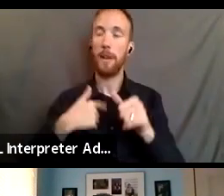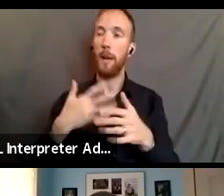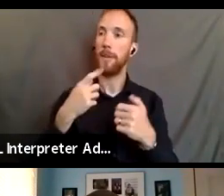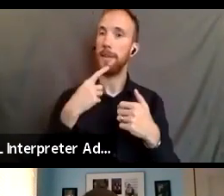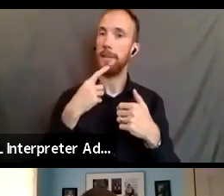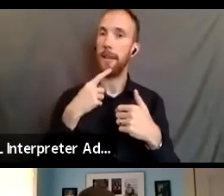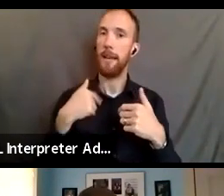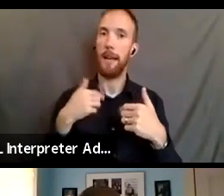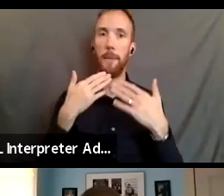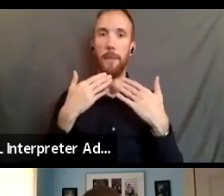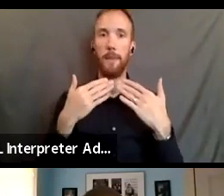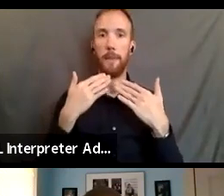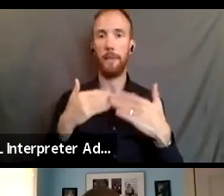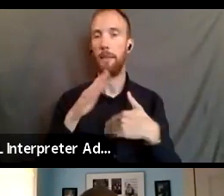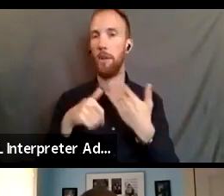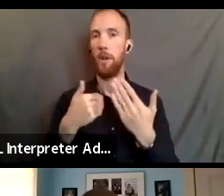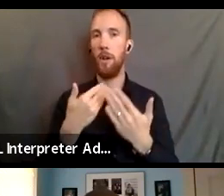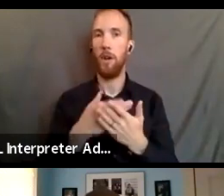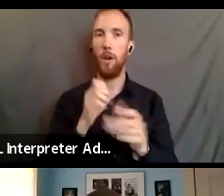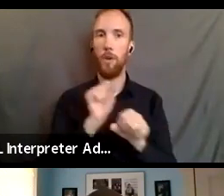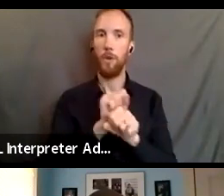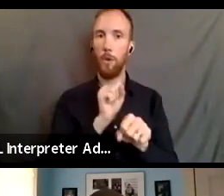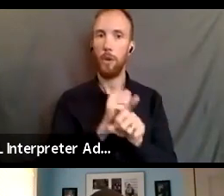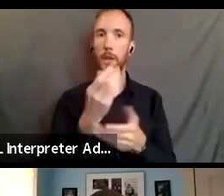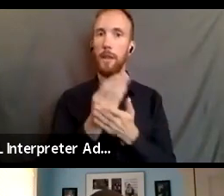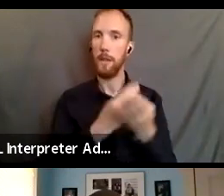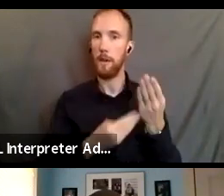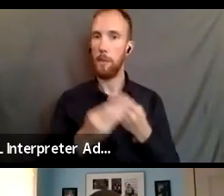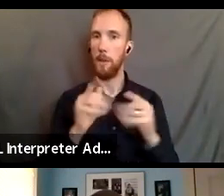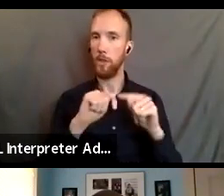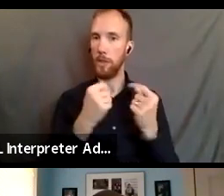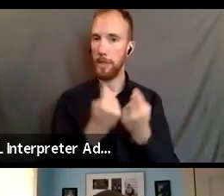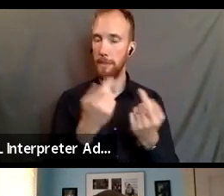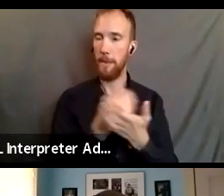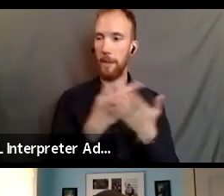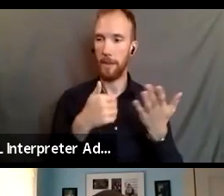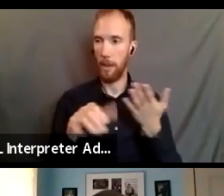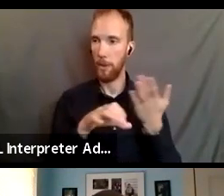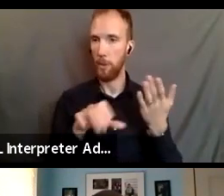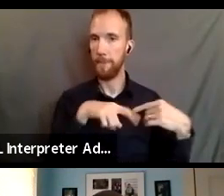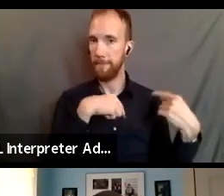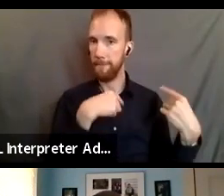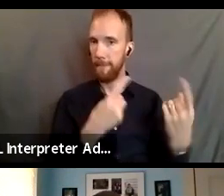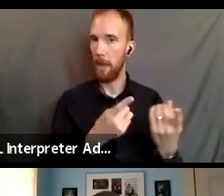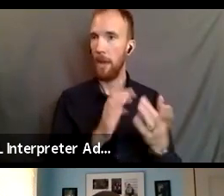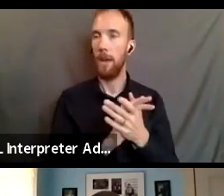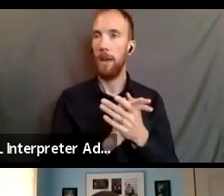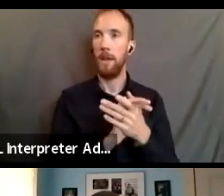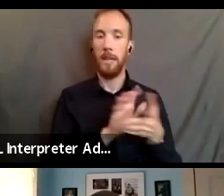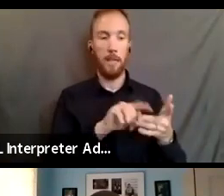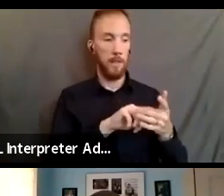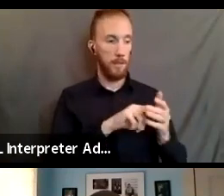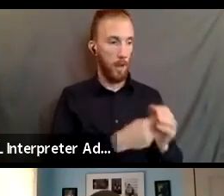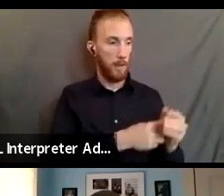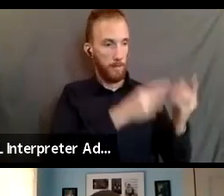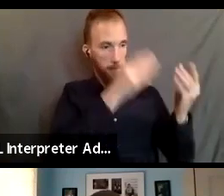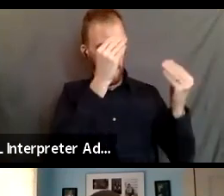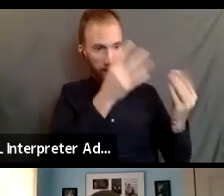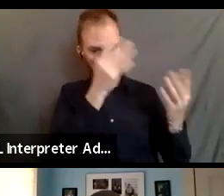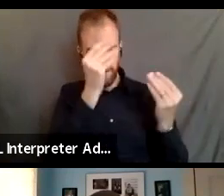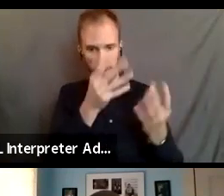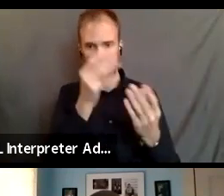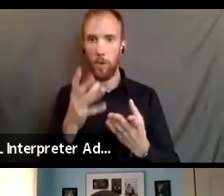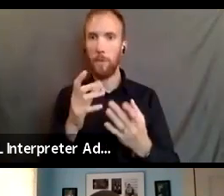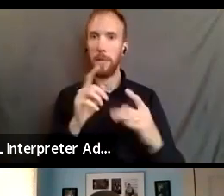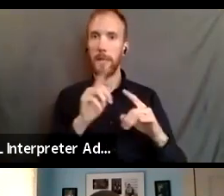work that the entire budget team did from the process of providing information and education for